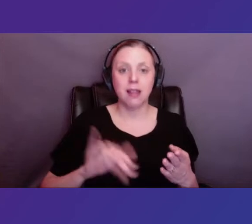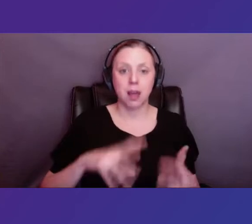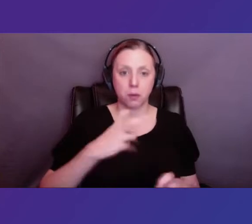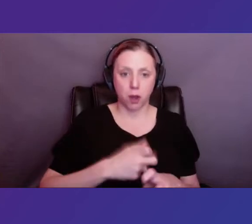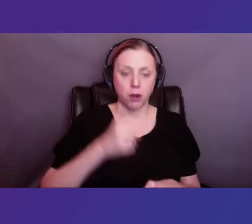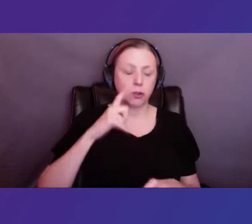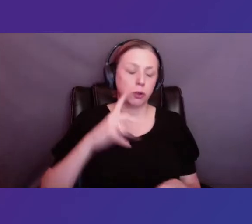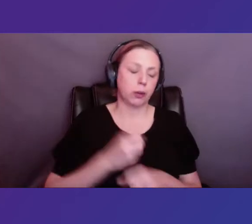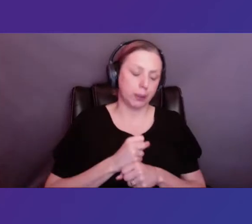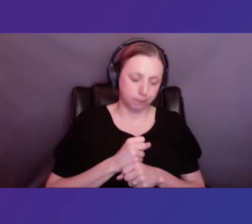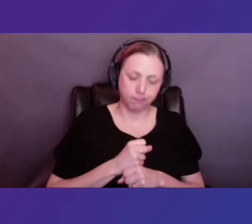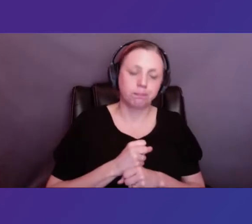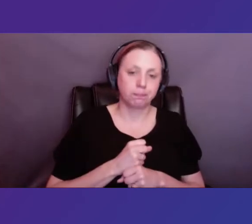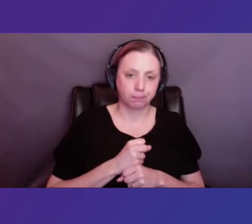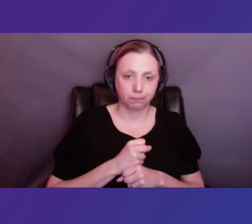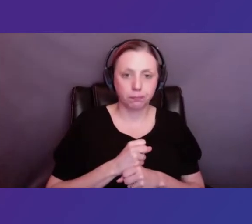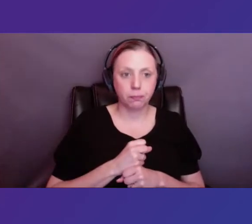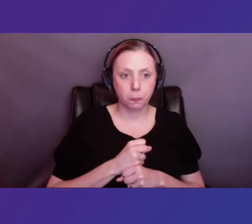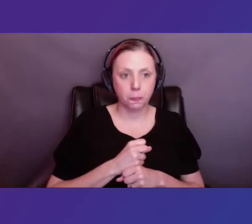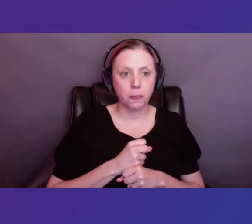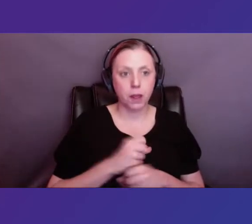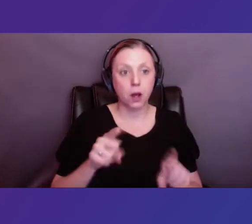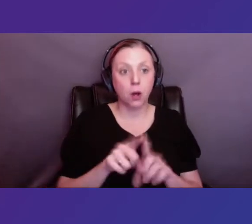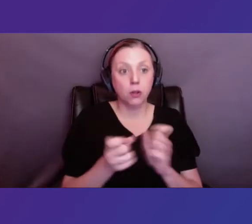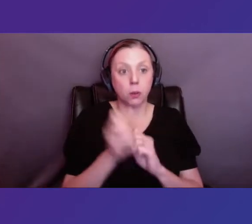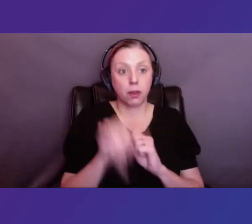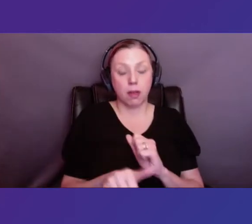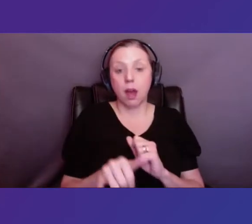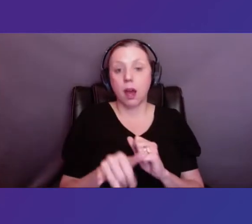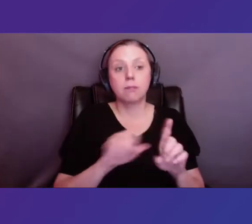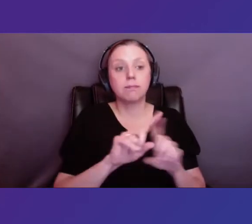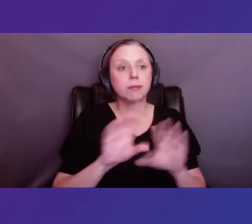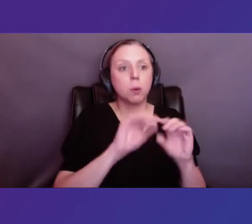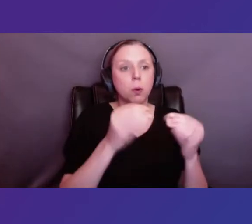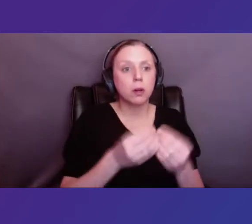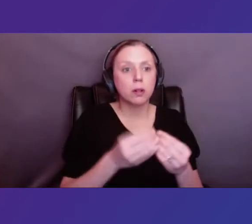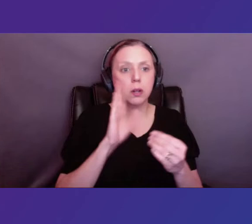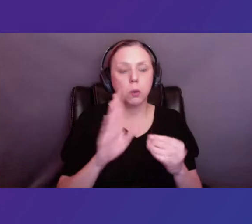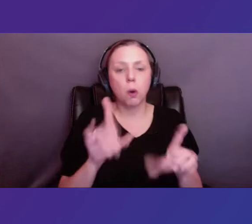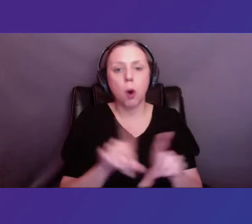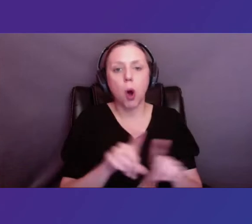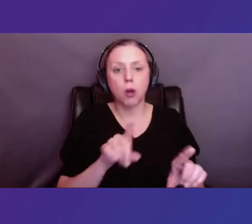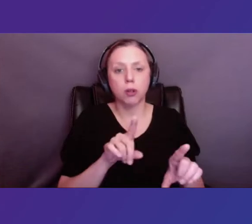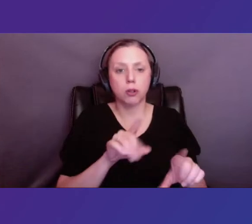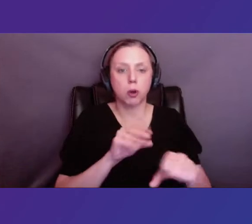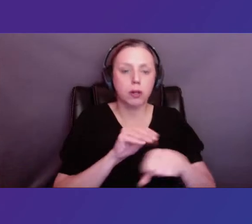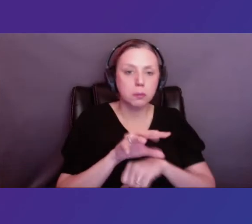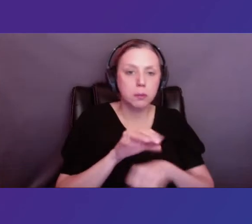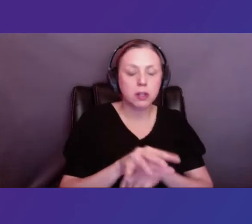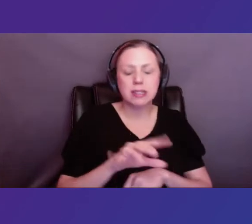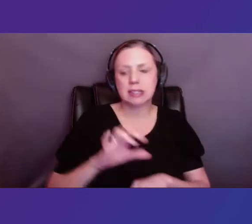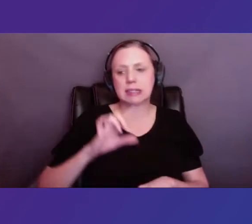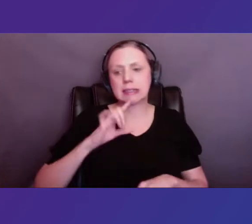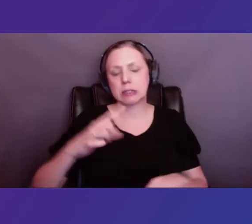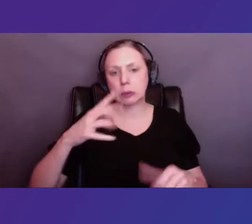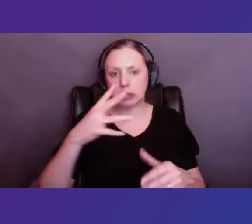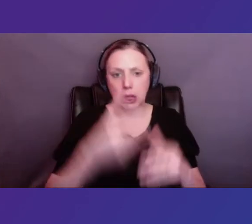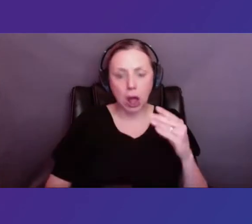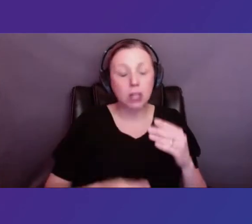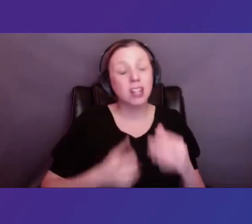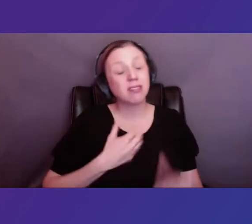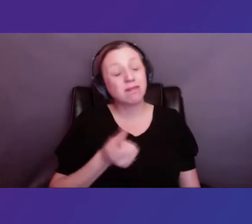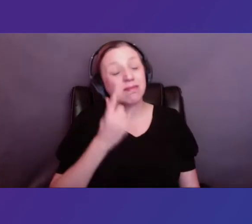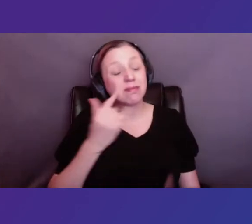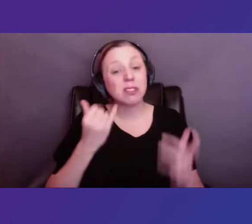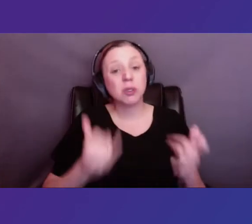to acquire. On top of that, organizations were also experiencing severe losses. We know to date of